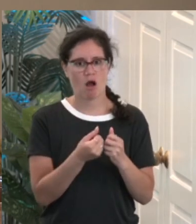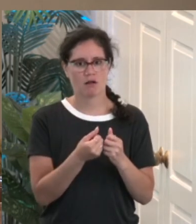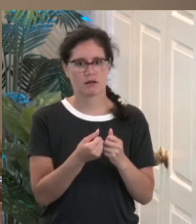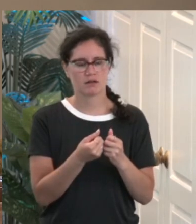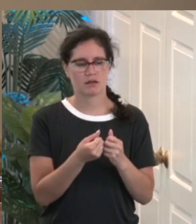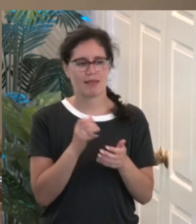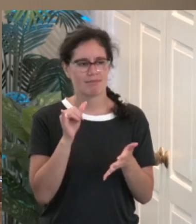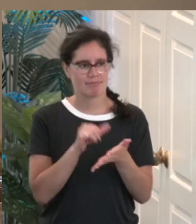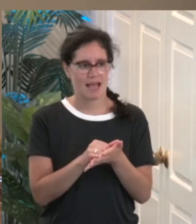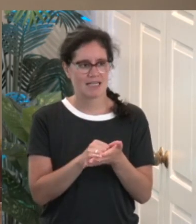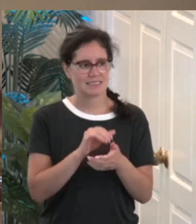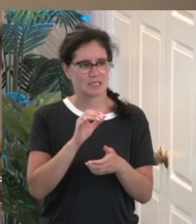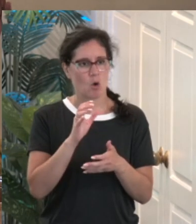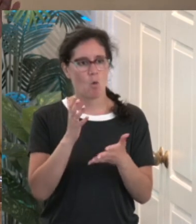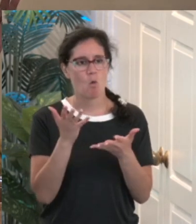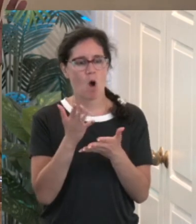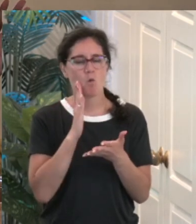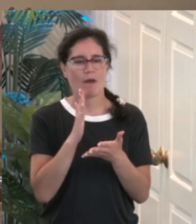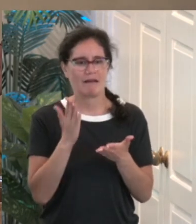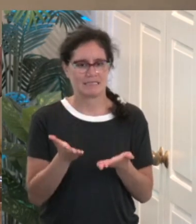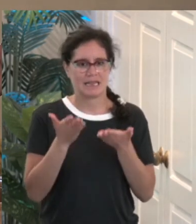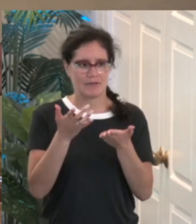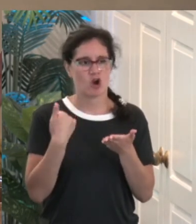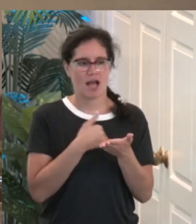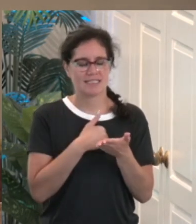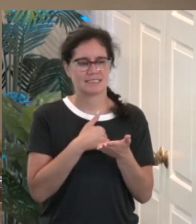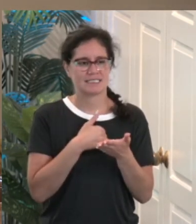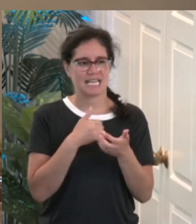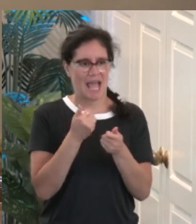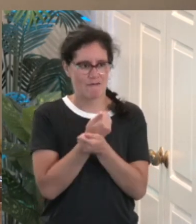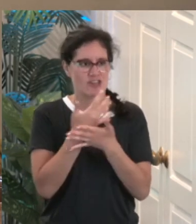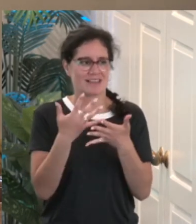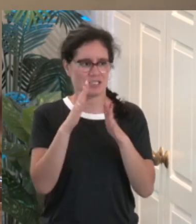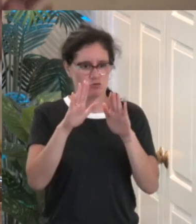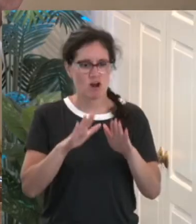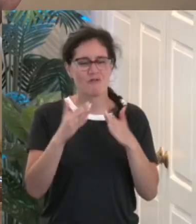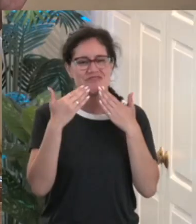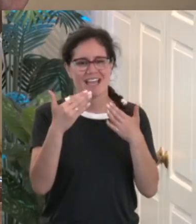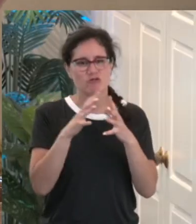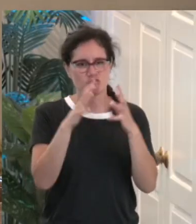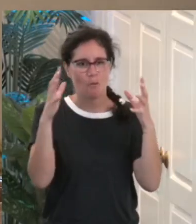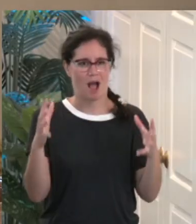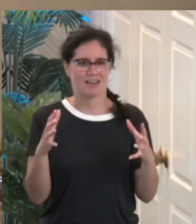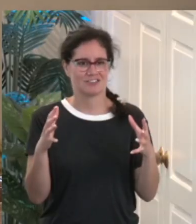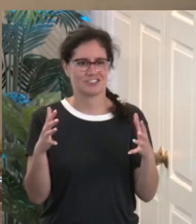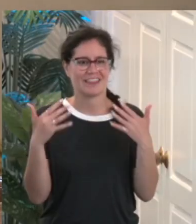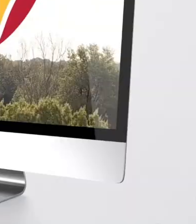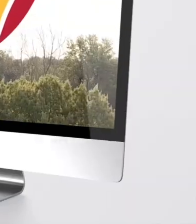that will deliver us into everything that is wonderful. Thank you so much, my people.